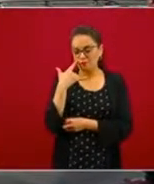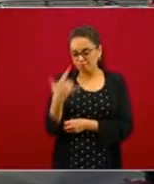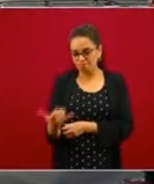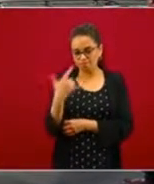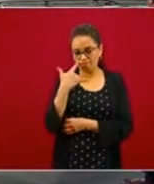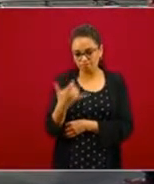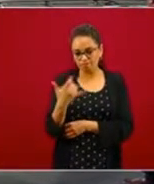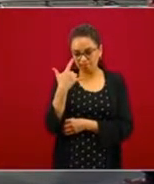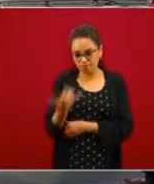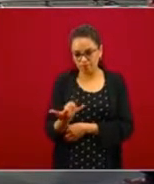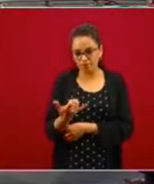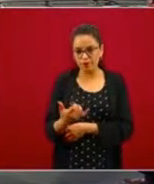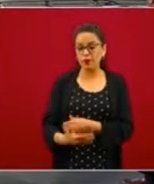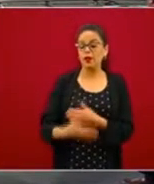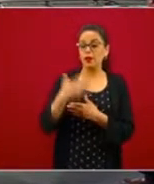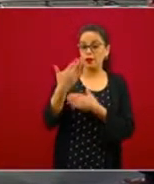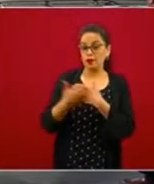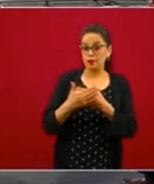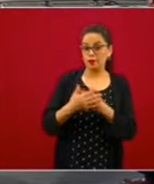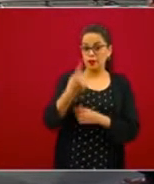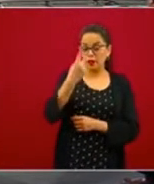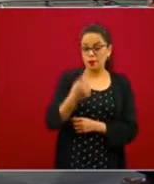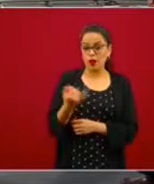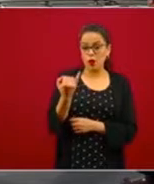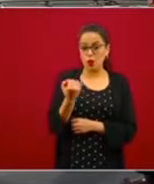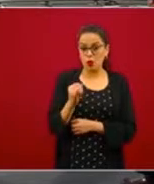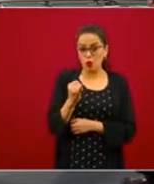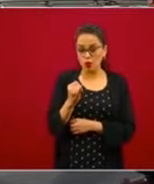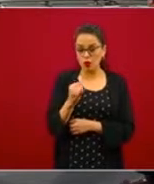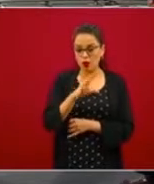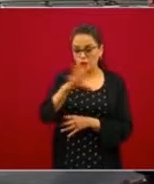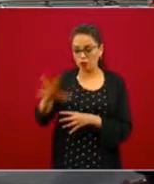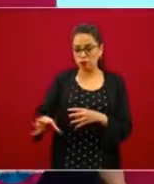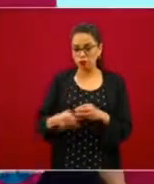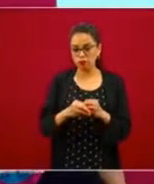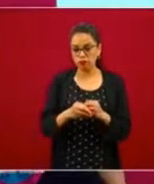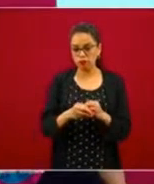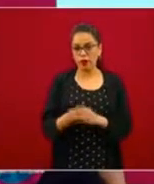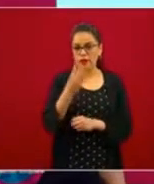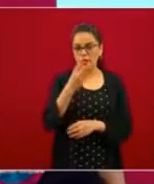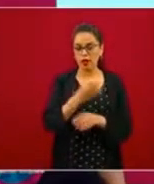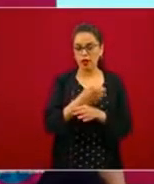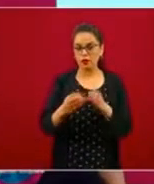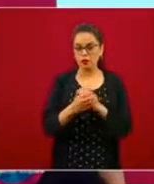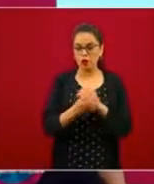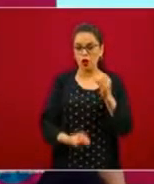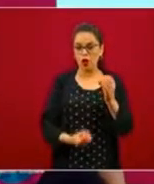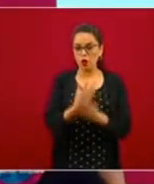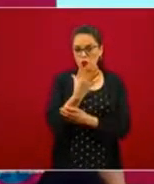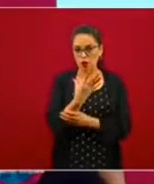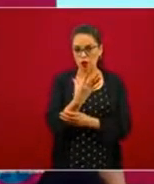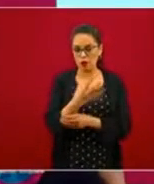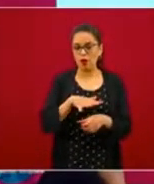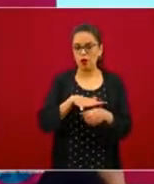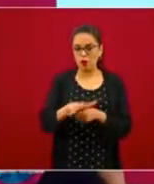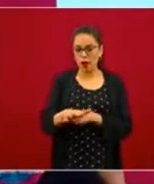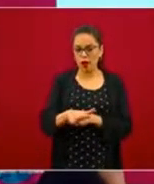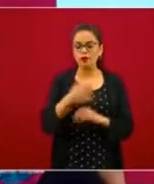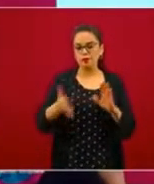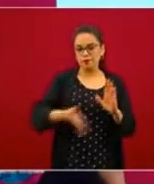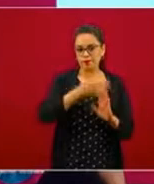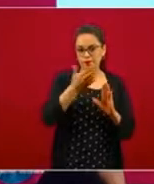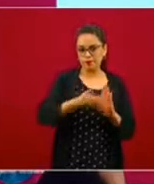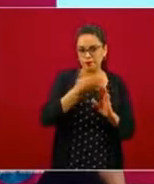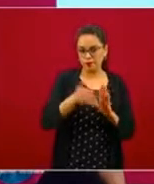as 1 de from junio June the entran 1st, tres actividades there are económicas three esenciales nuevas: new essential la economic minería, la activities: construcción mining, y